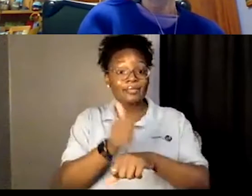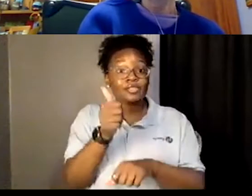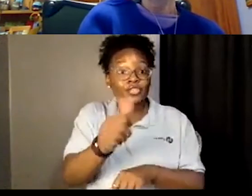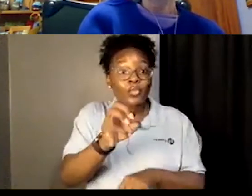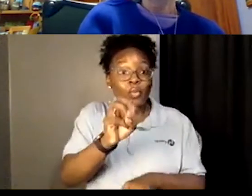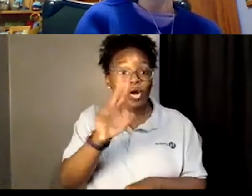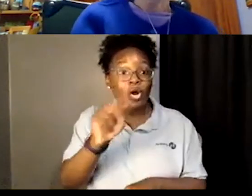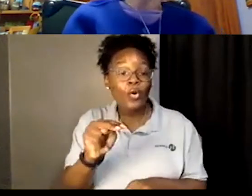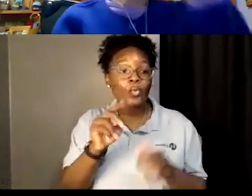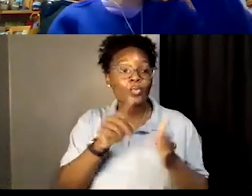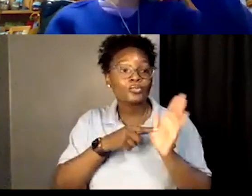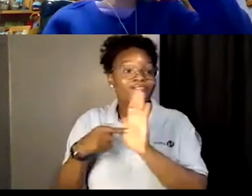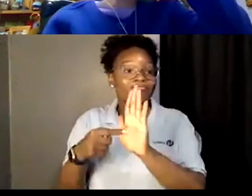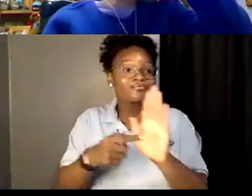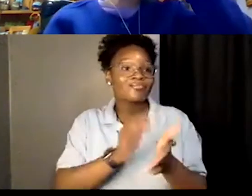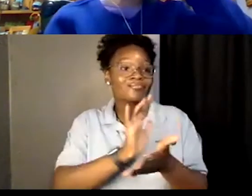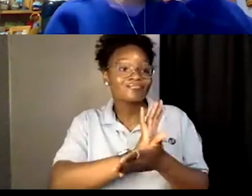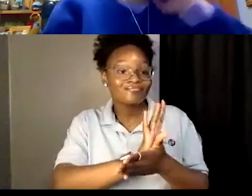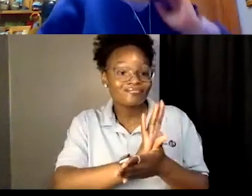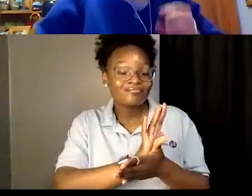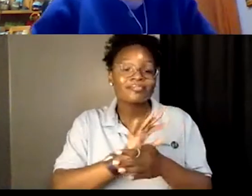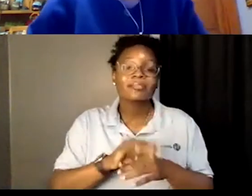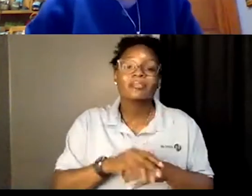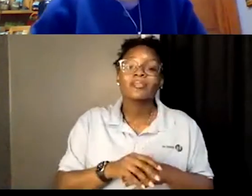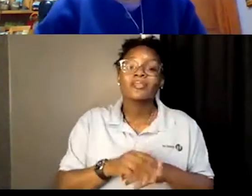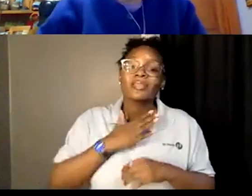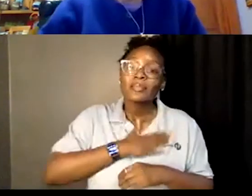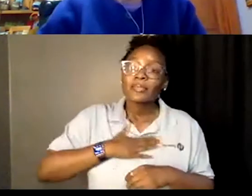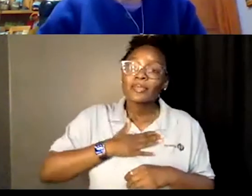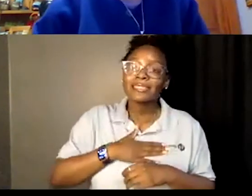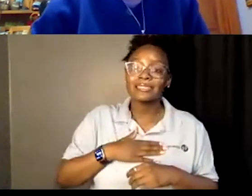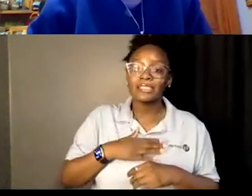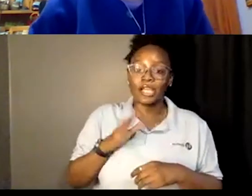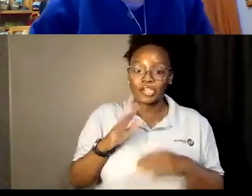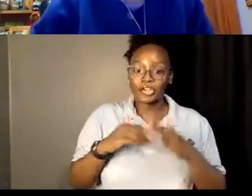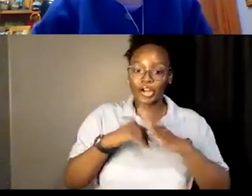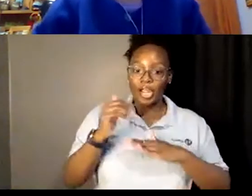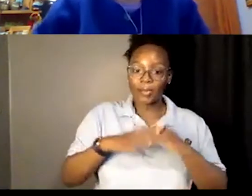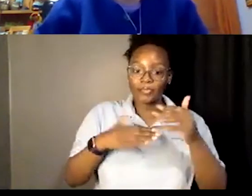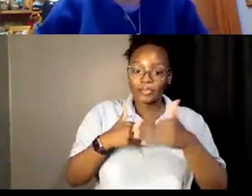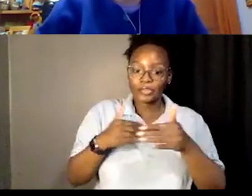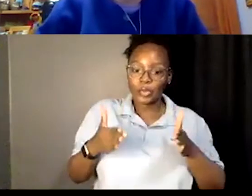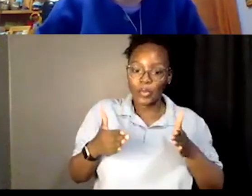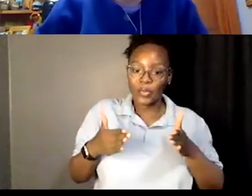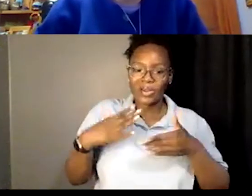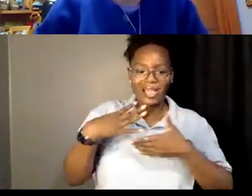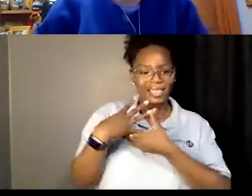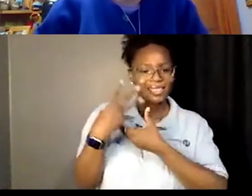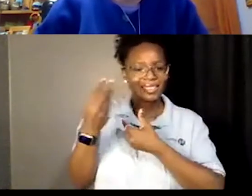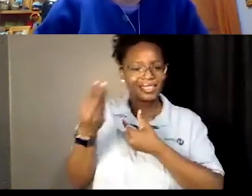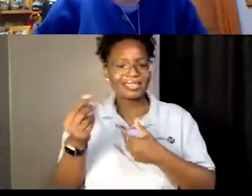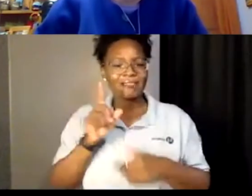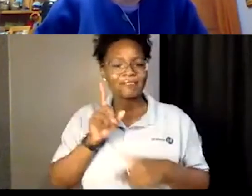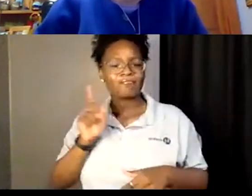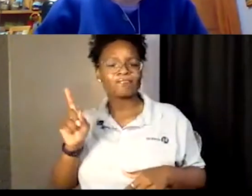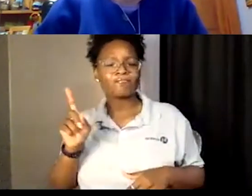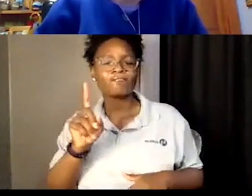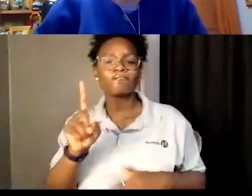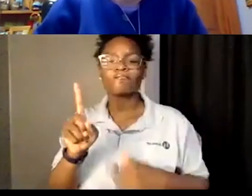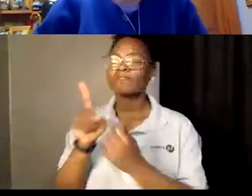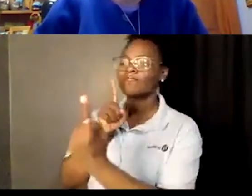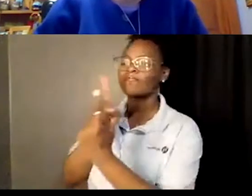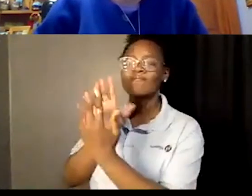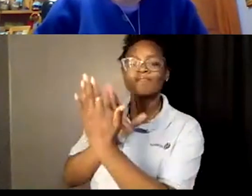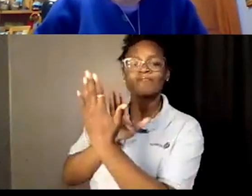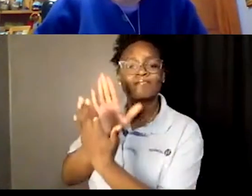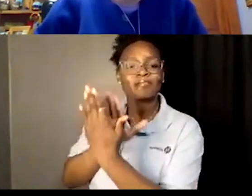community. We want to invite you to step out of your comfort zone, commit to engaging in conversation with someone who's not necessarily